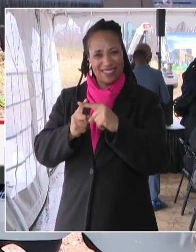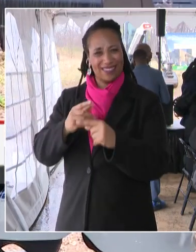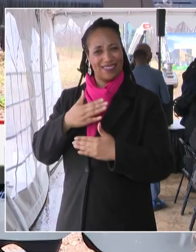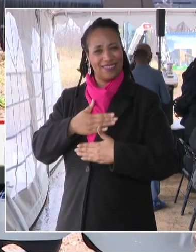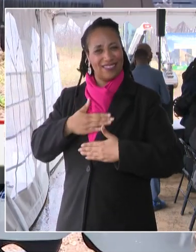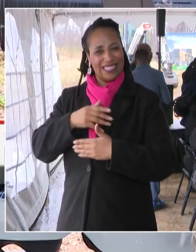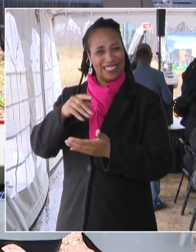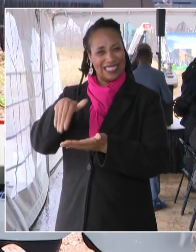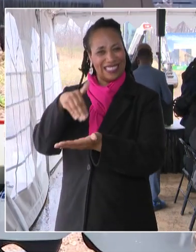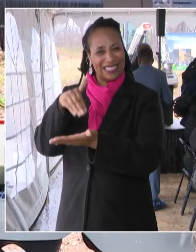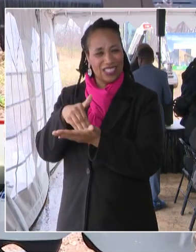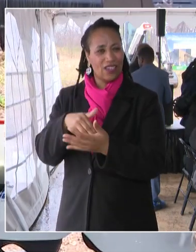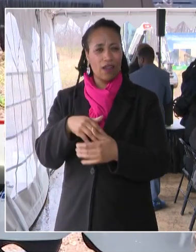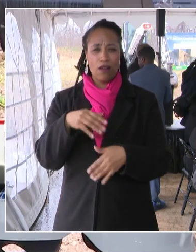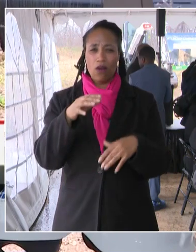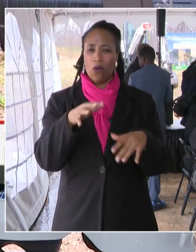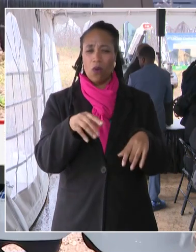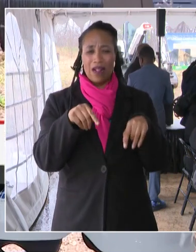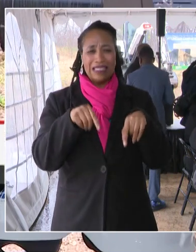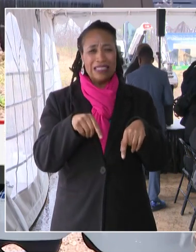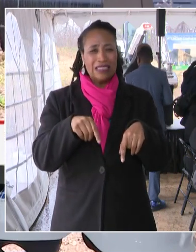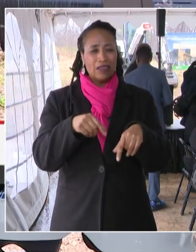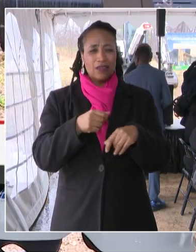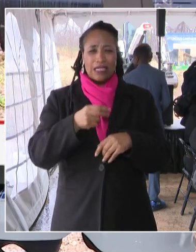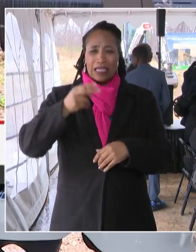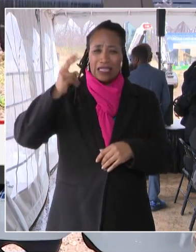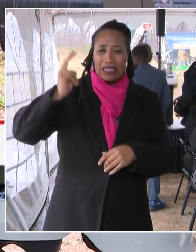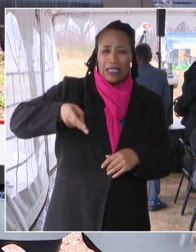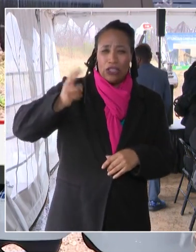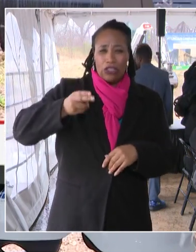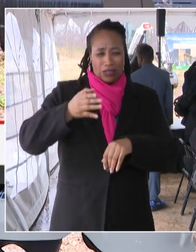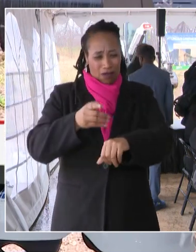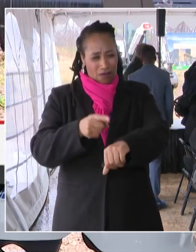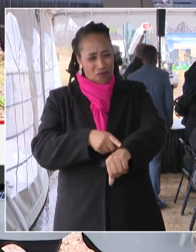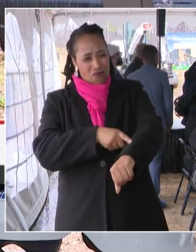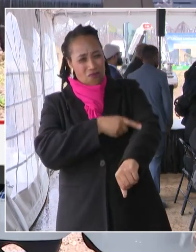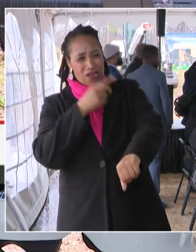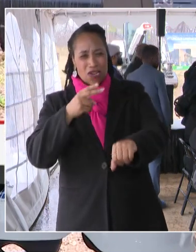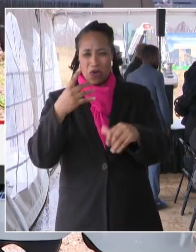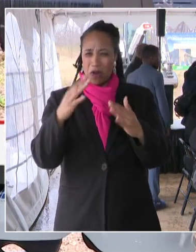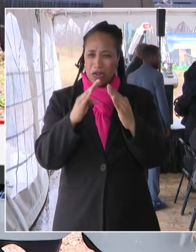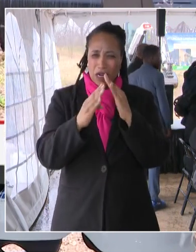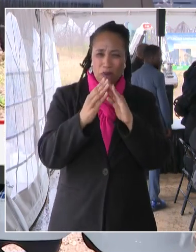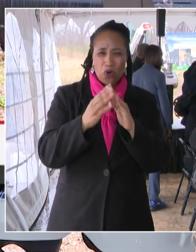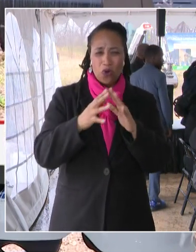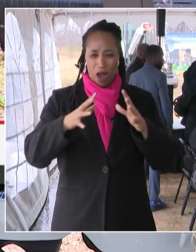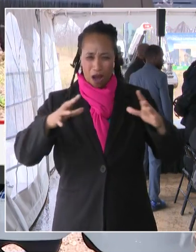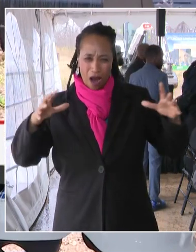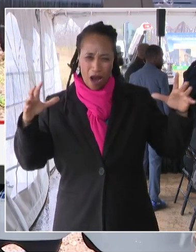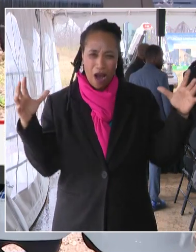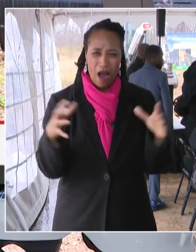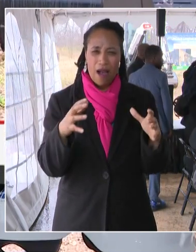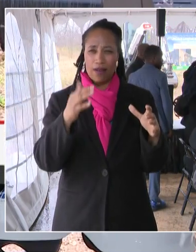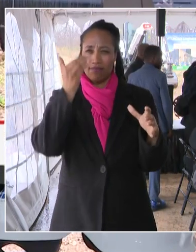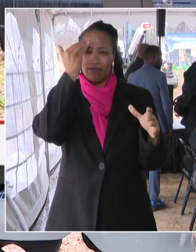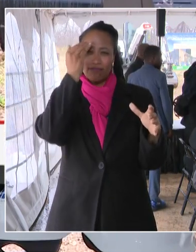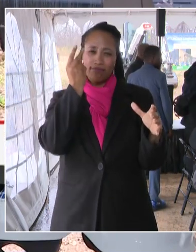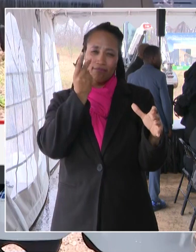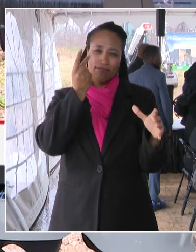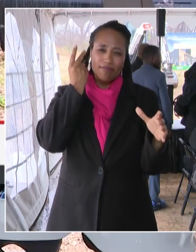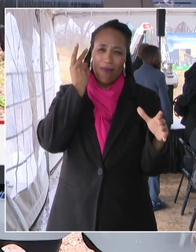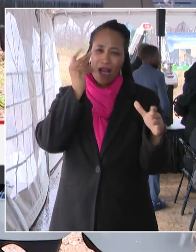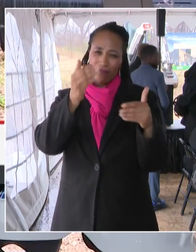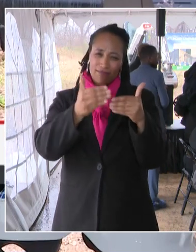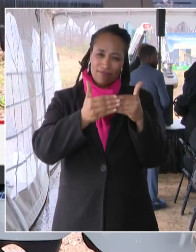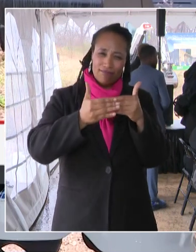love this beautiful historic community and want it to be the absolute best it can be for all of us to